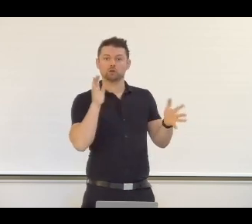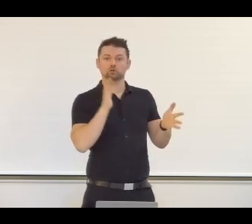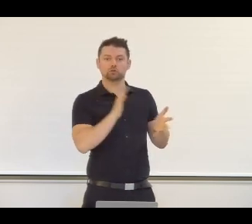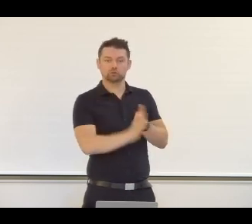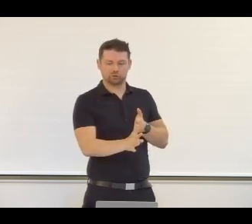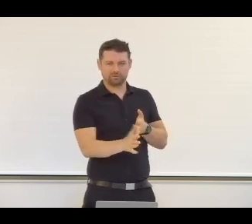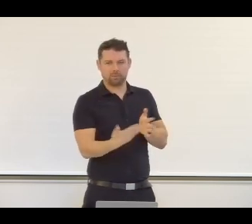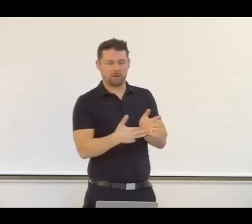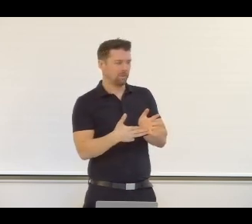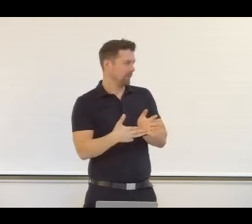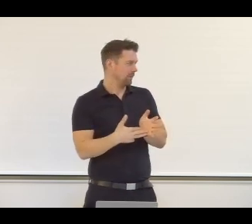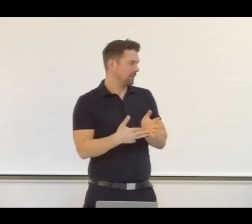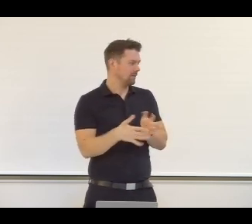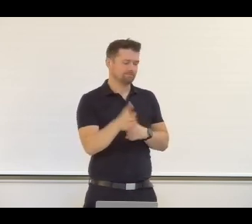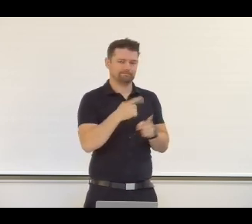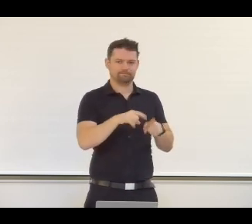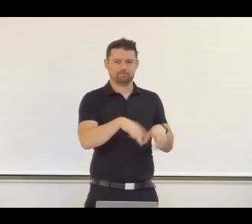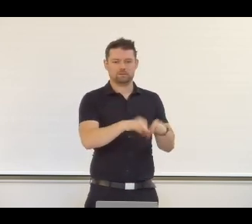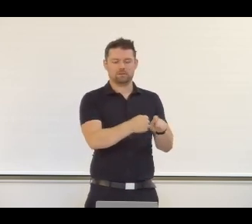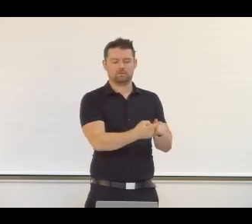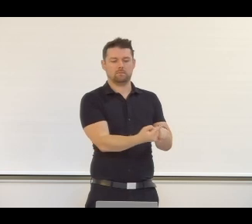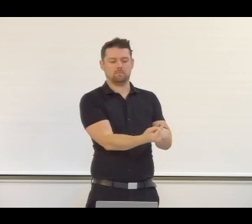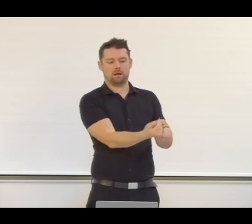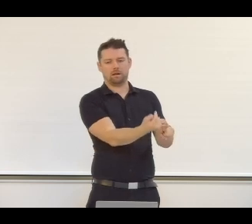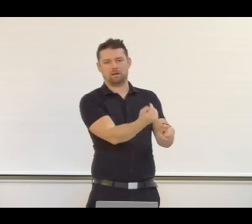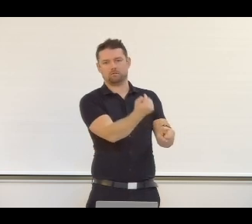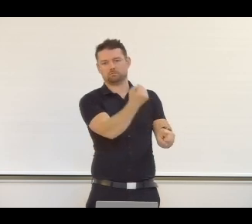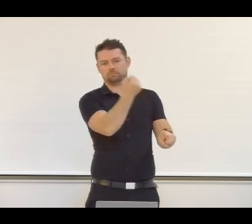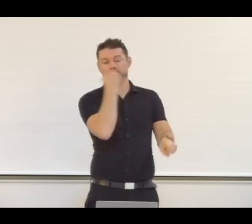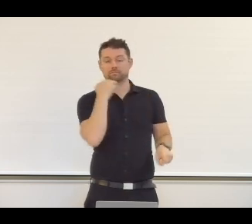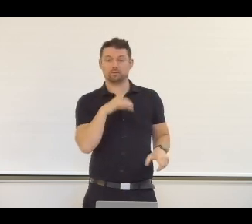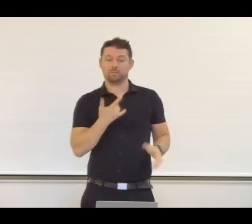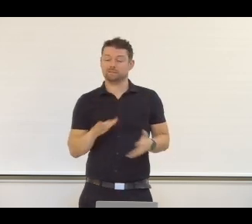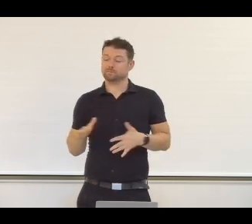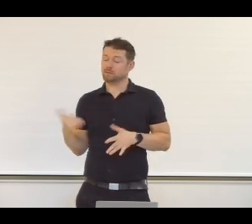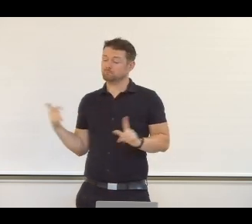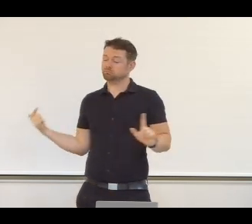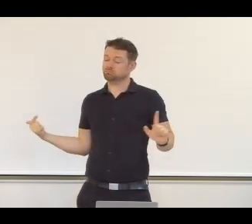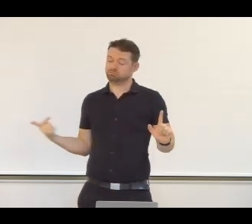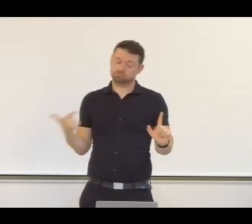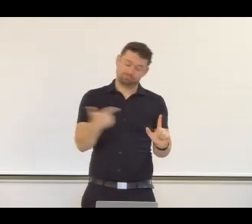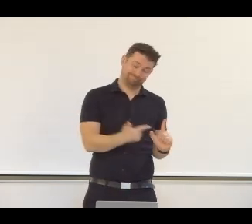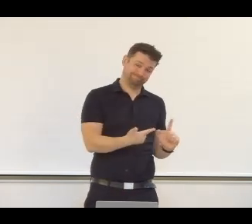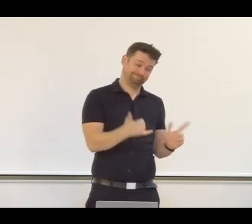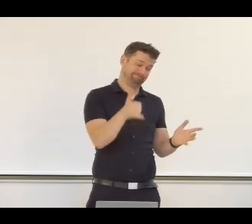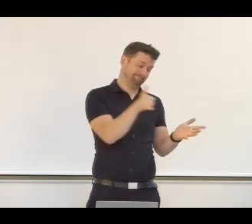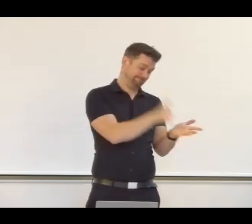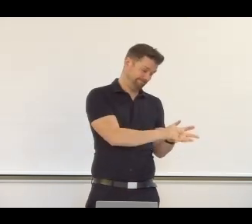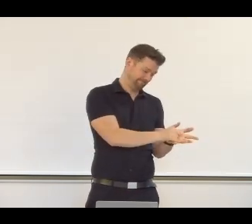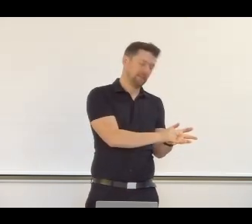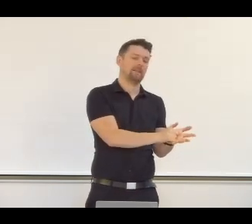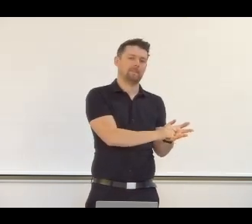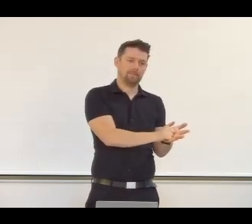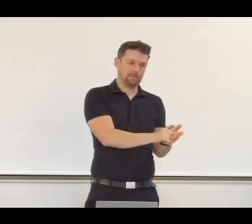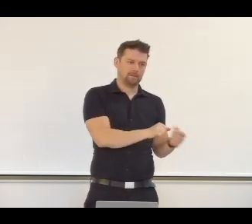we started our trip back. So we abandoned the Martian lander, and we went back into our